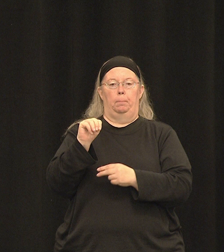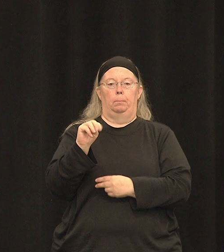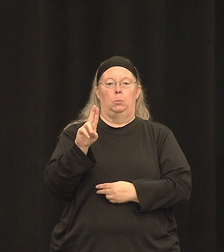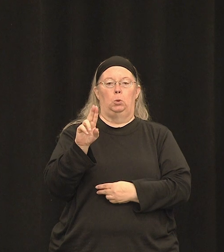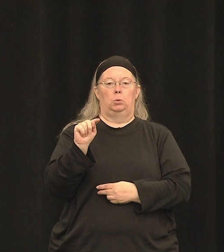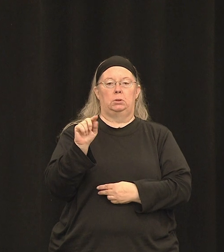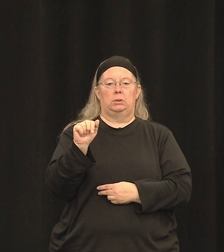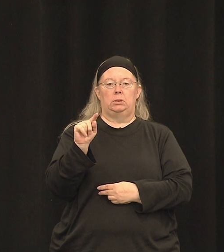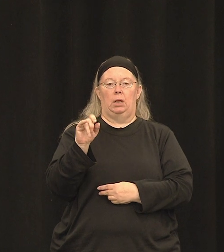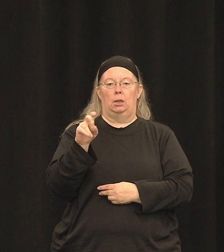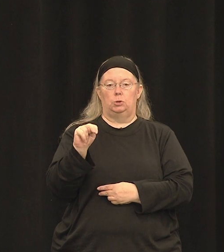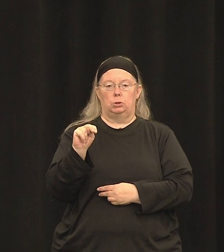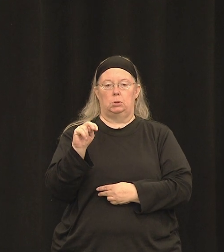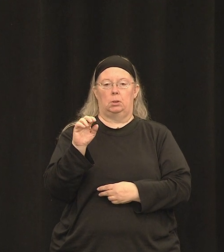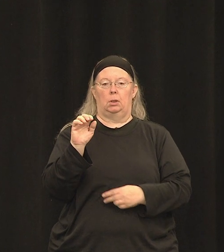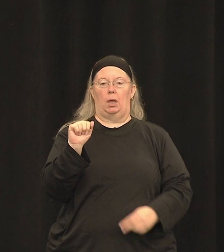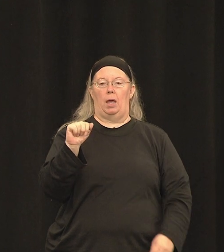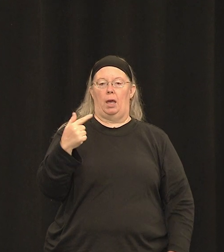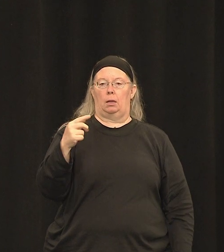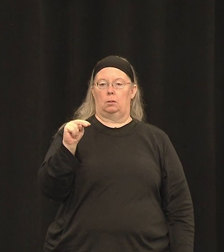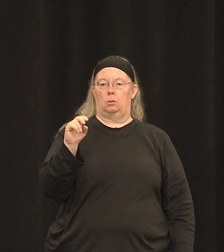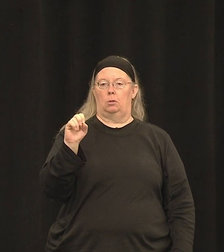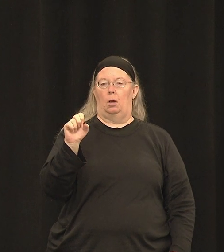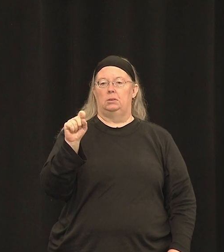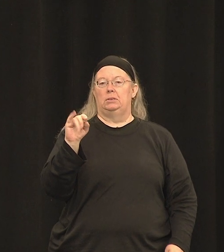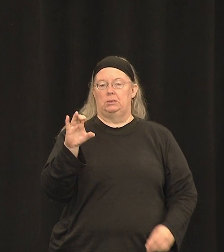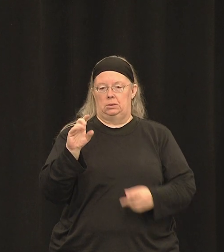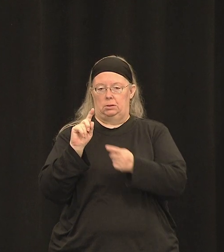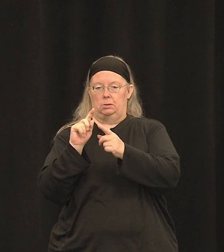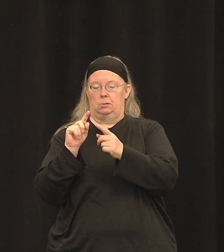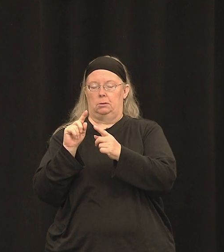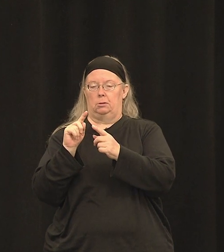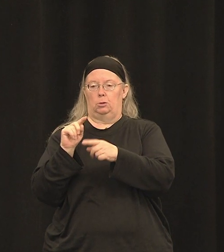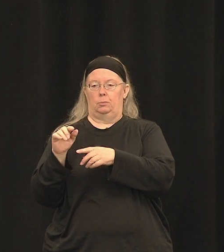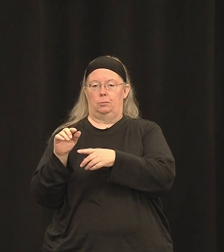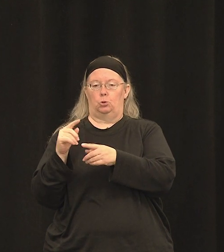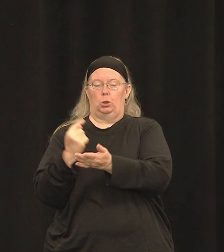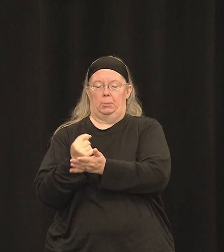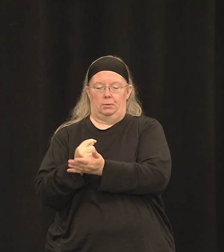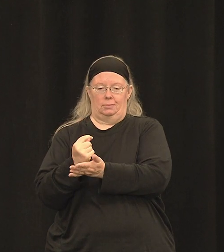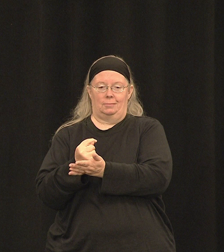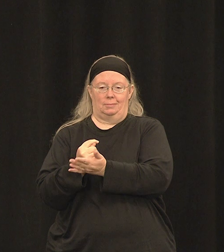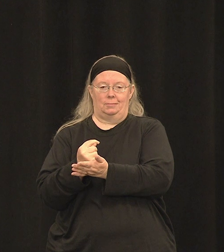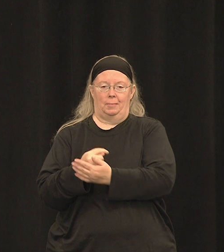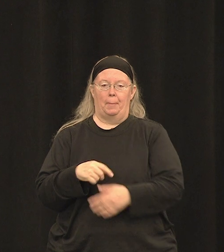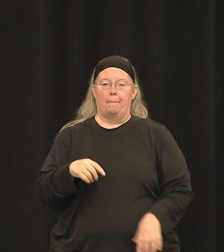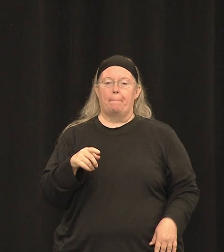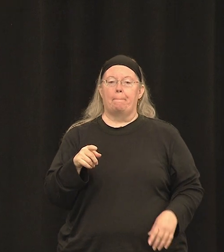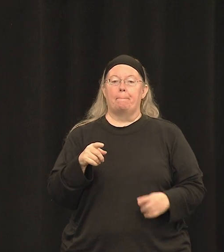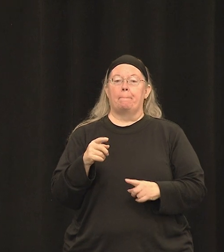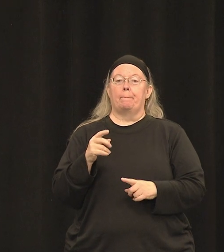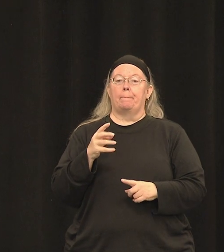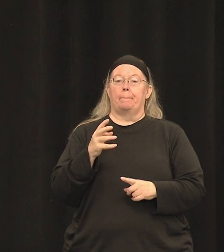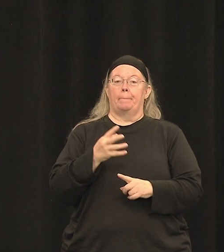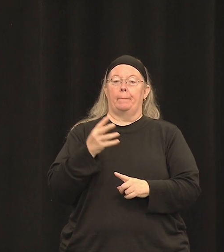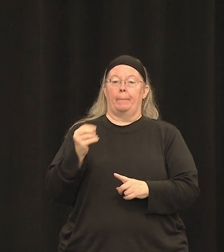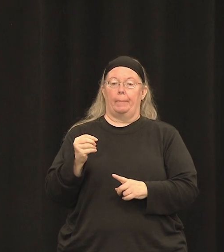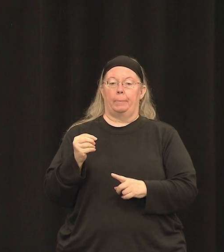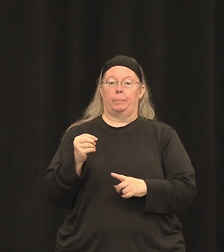And also the ASO treatment and the natural history studies out of Dr. Lentz's lab. We